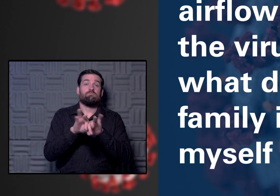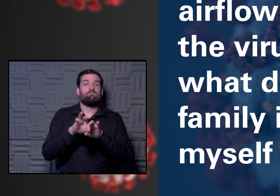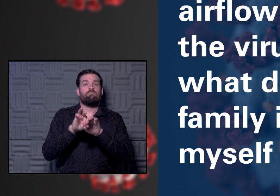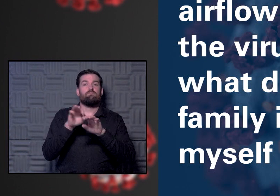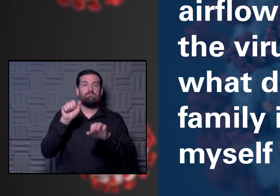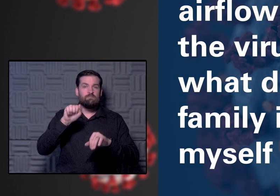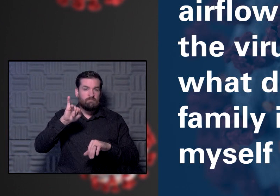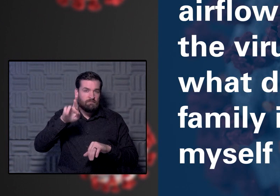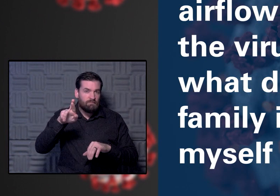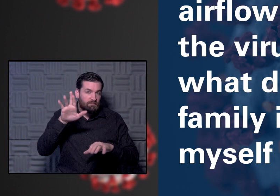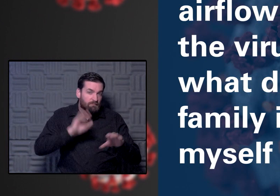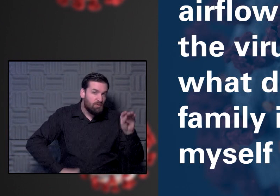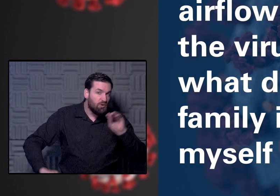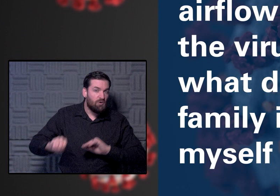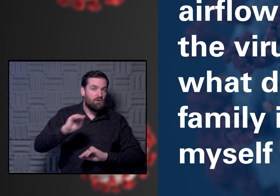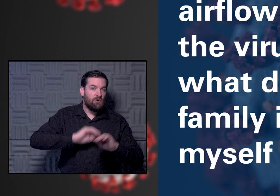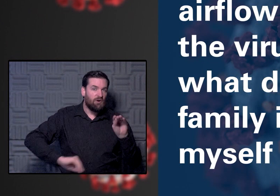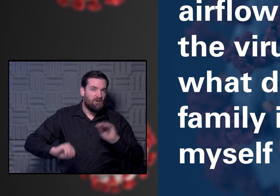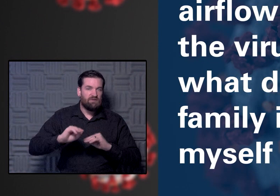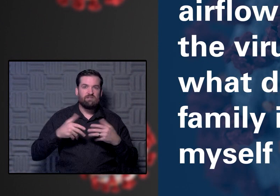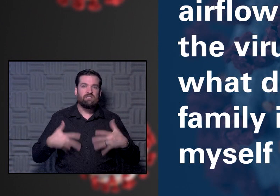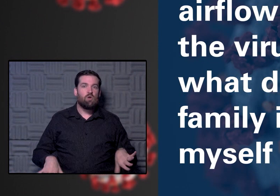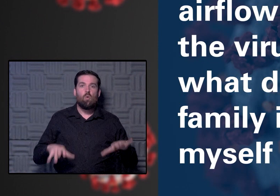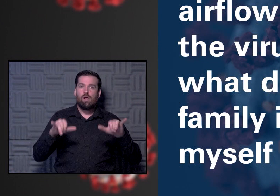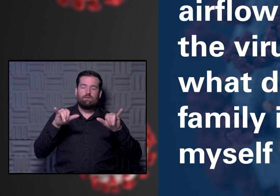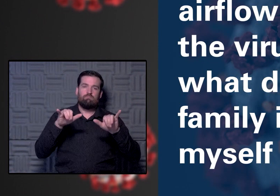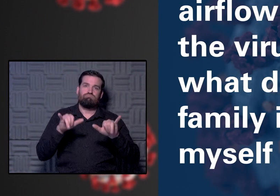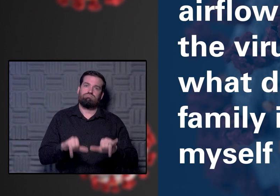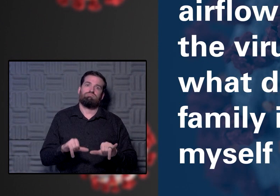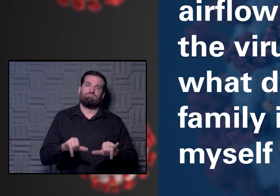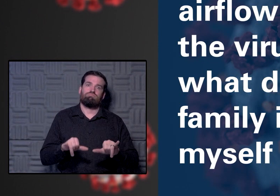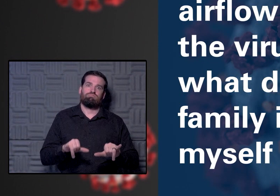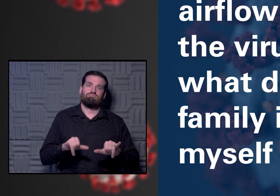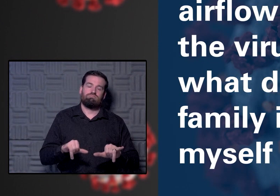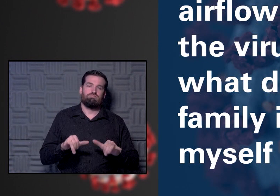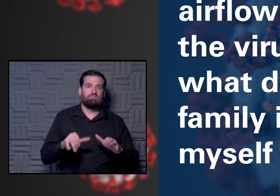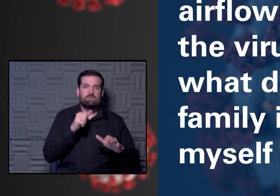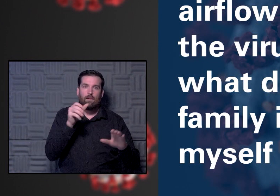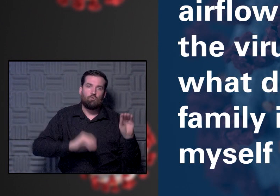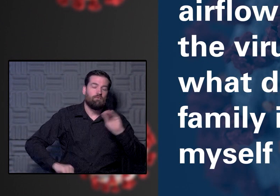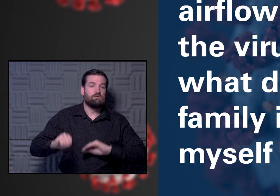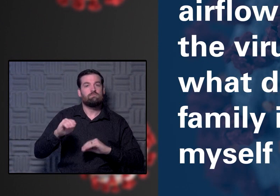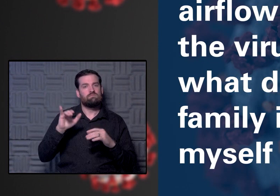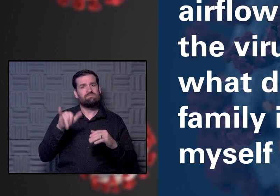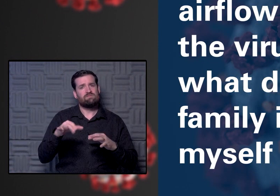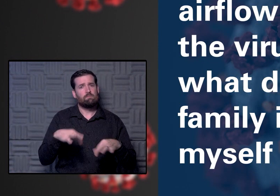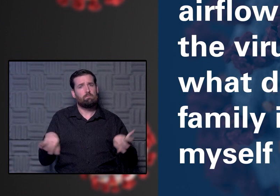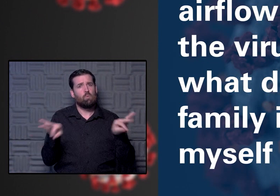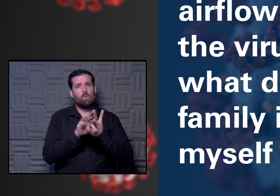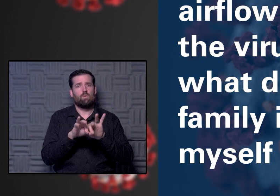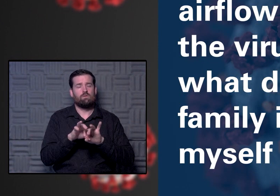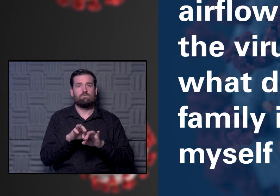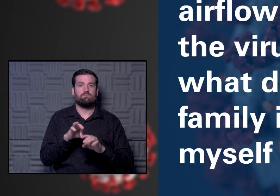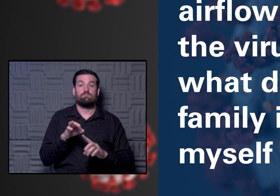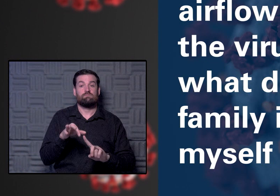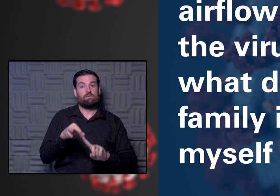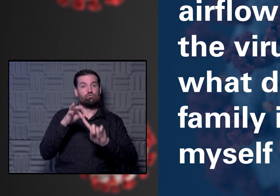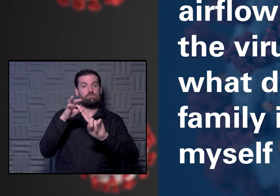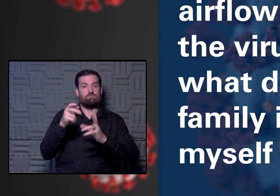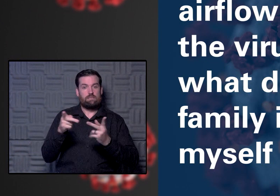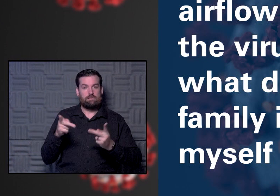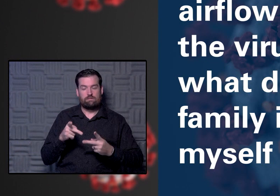of air and avoiding stagnation in air. So I think those are critical, and especially in places